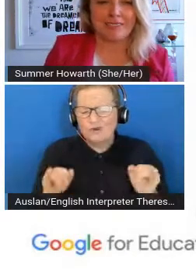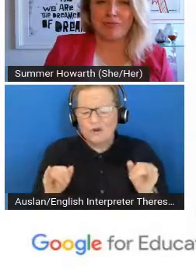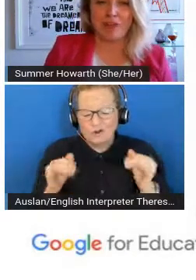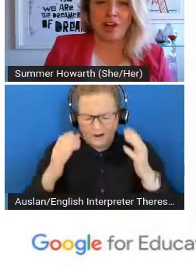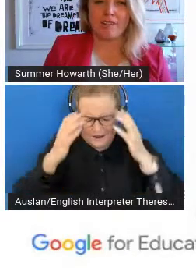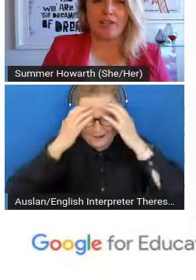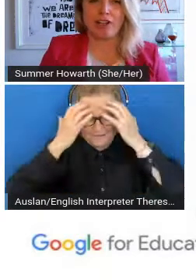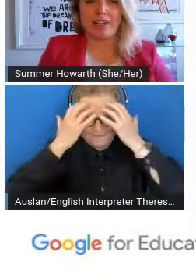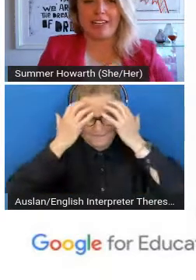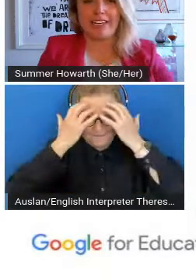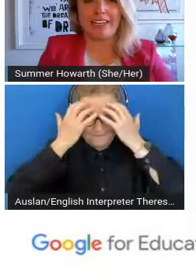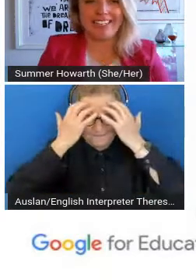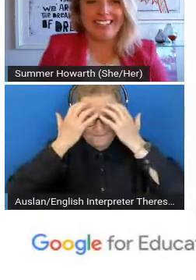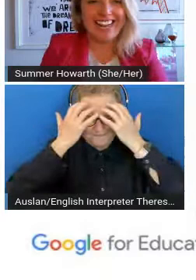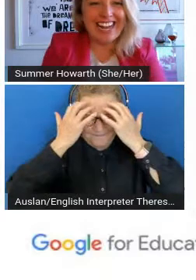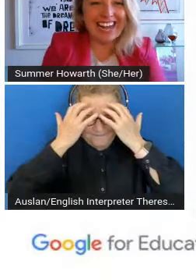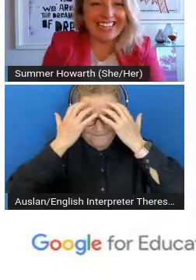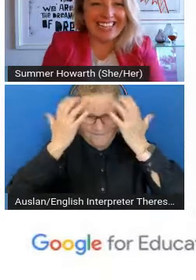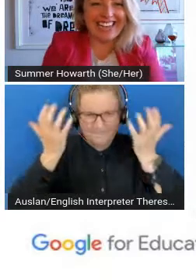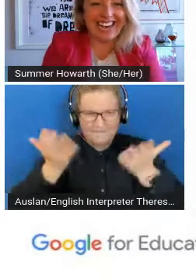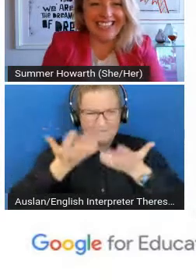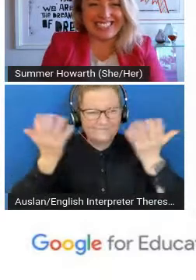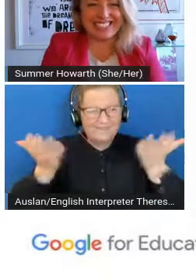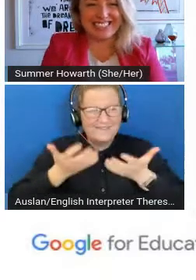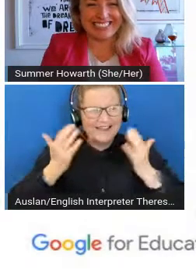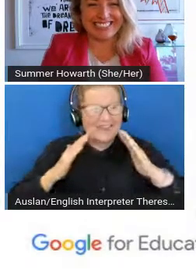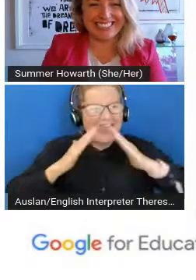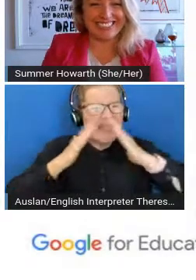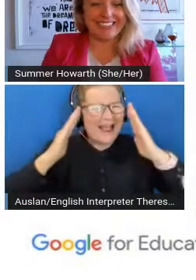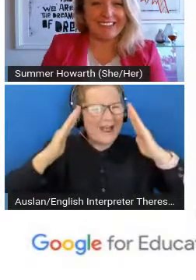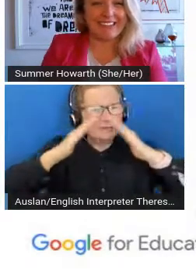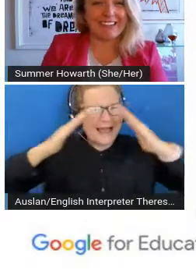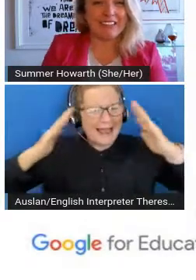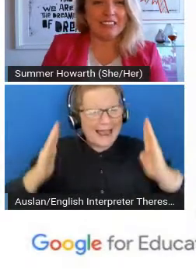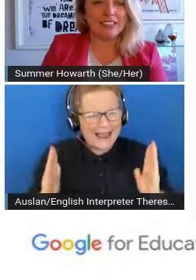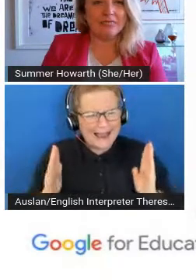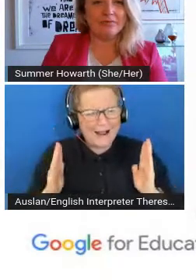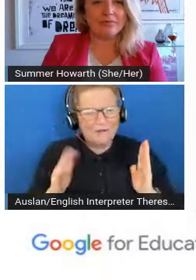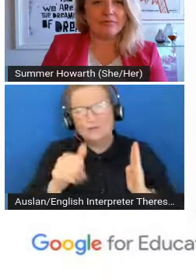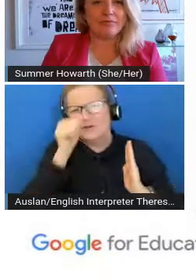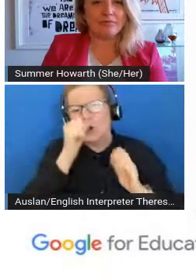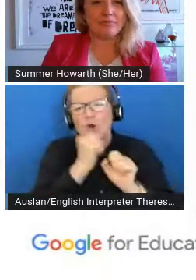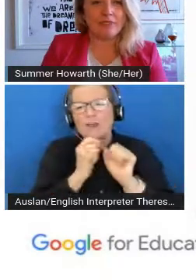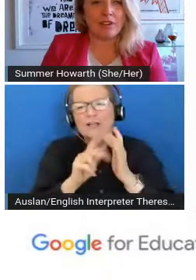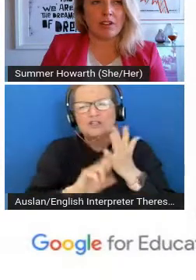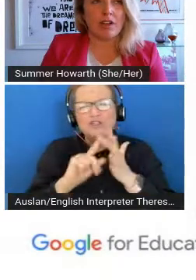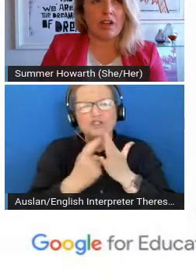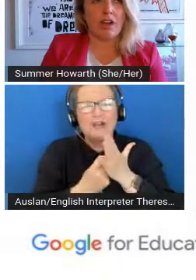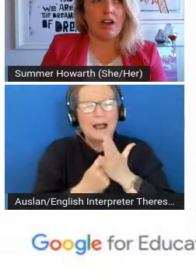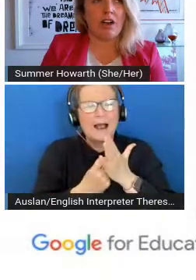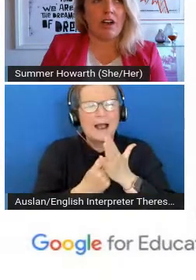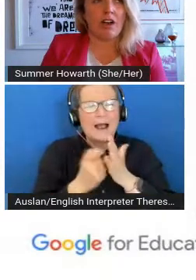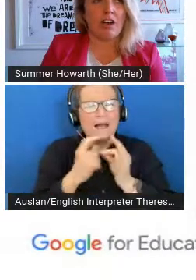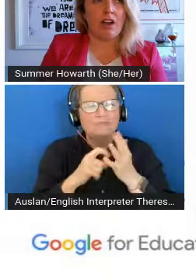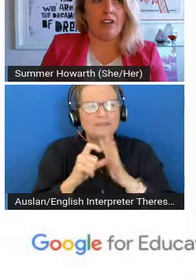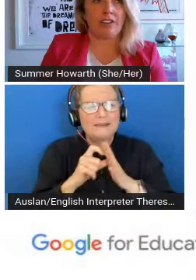like trying to follow you. Yes. What's the gingerbread house one with the